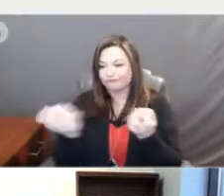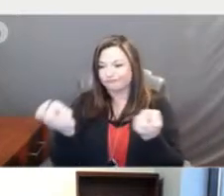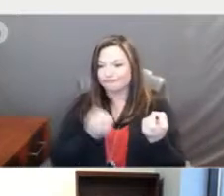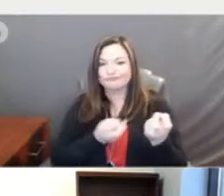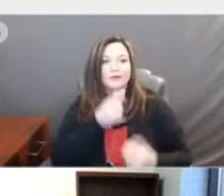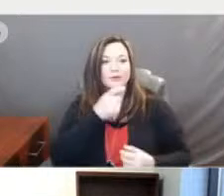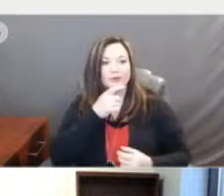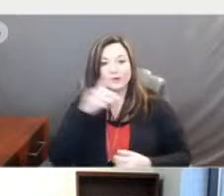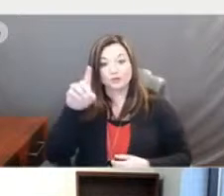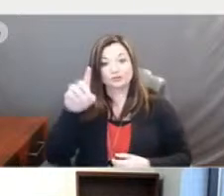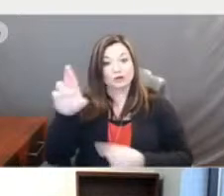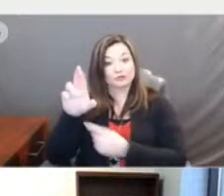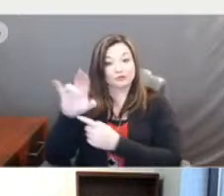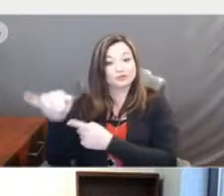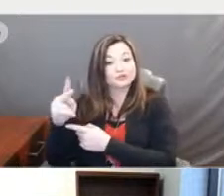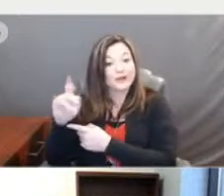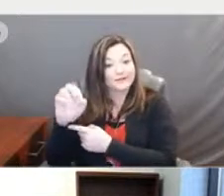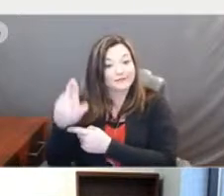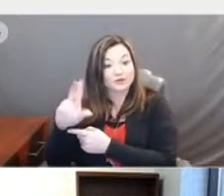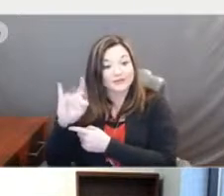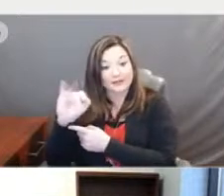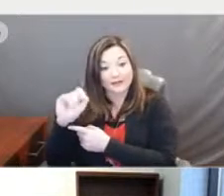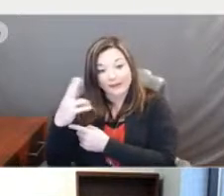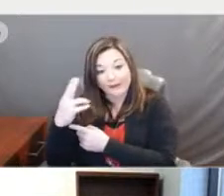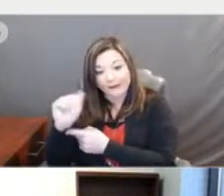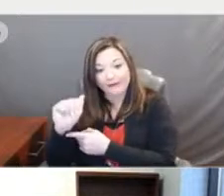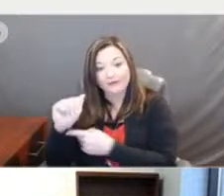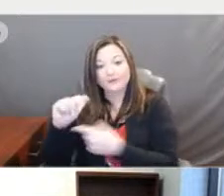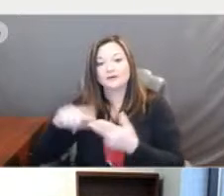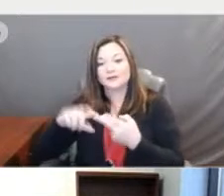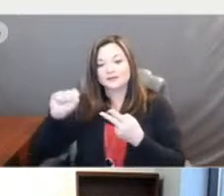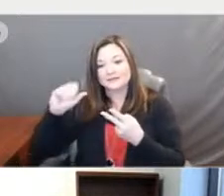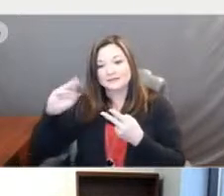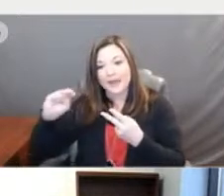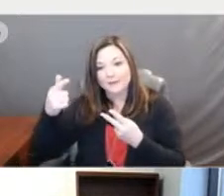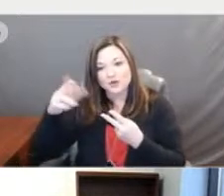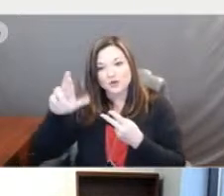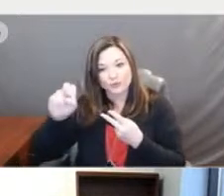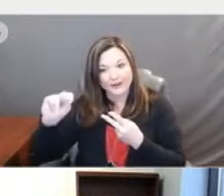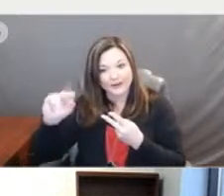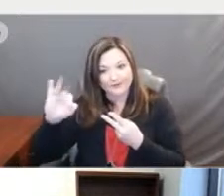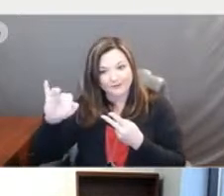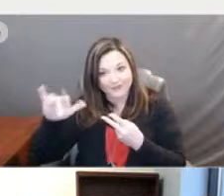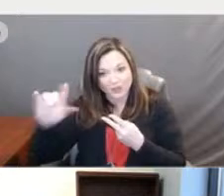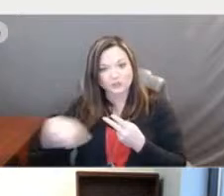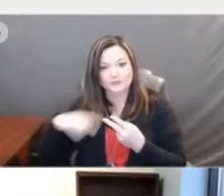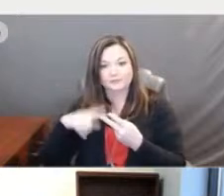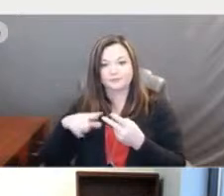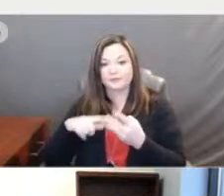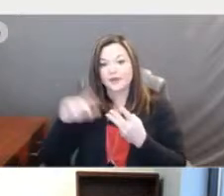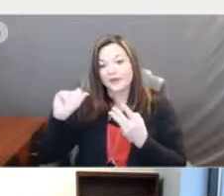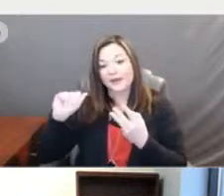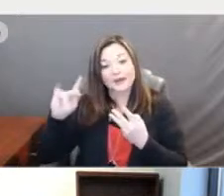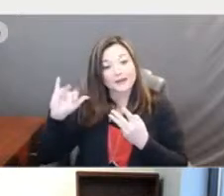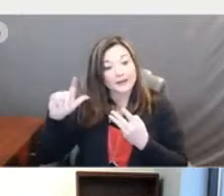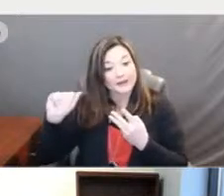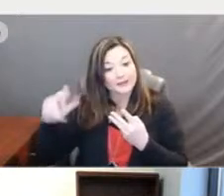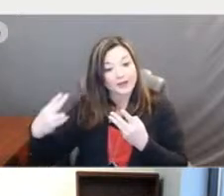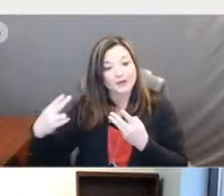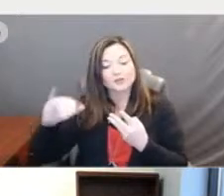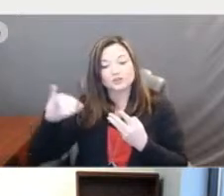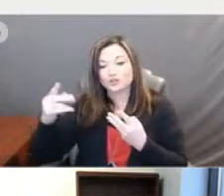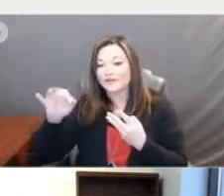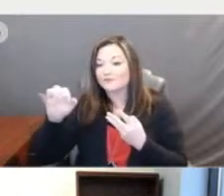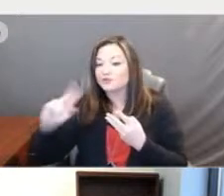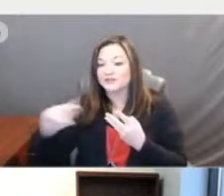have Drs. Jennifer Dillahay, Dr. Sam Greenfield. We also have Dr. Akila Jefferson and Dr.